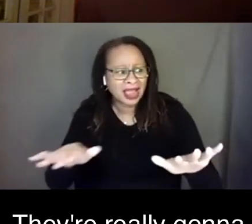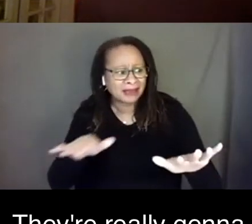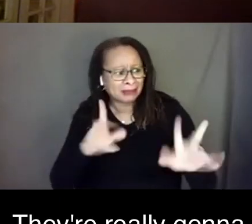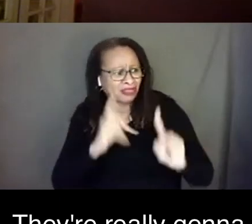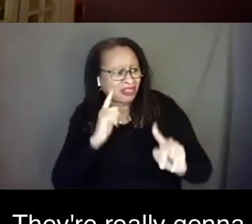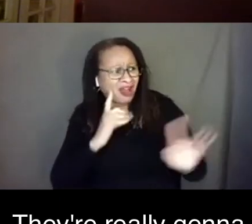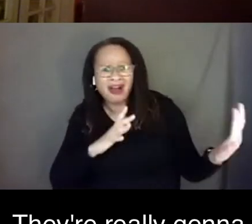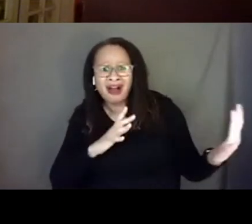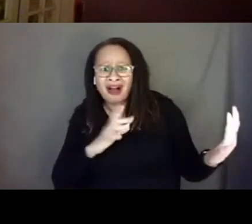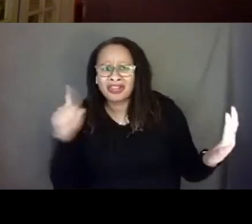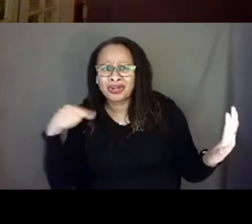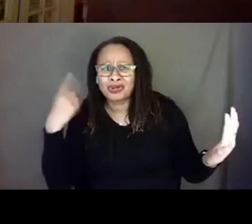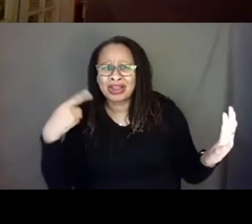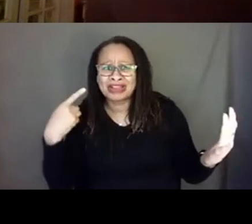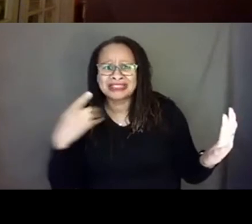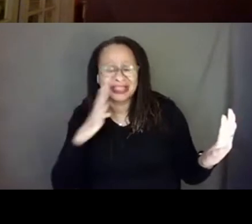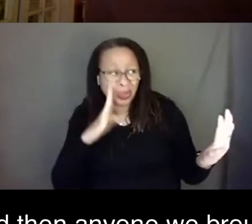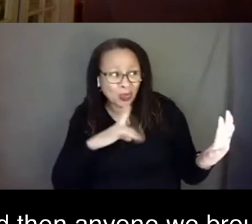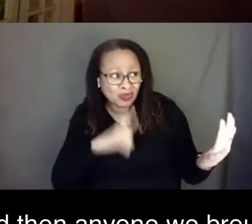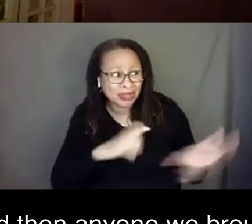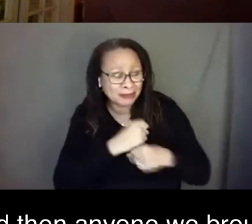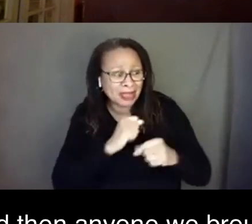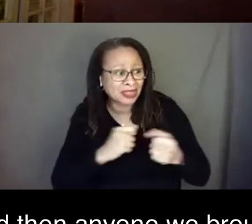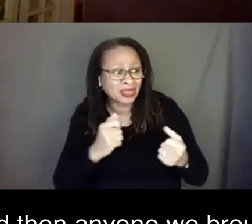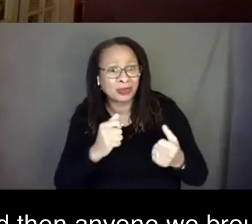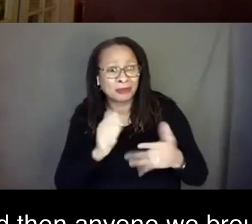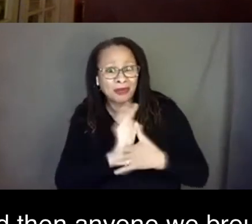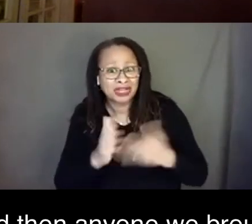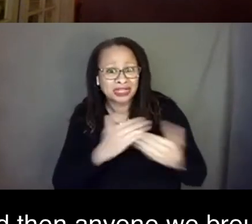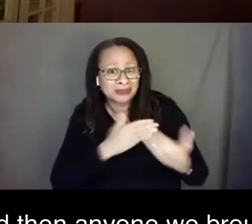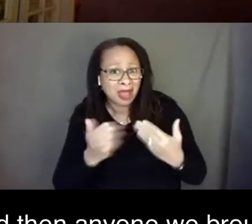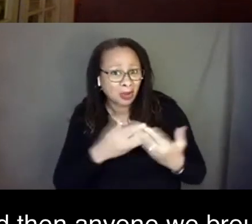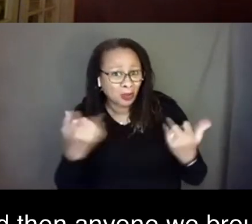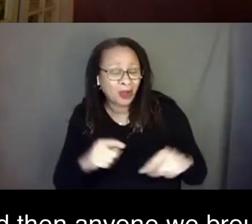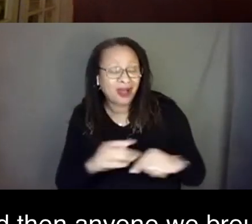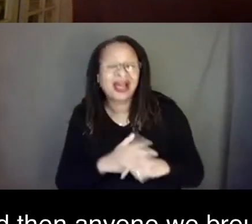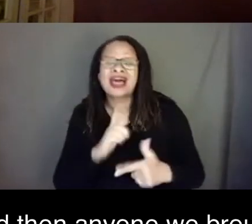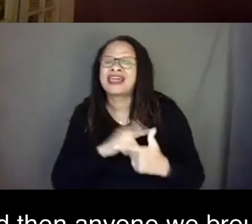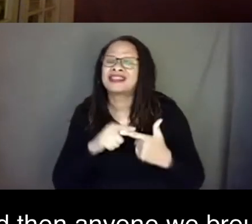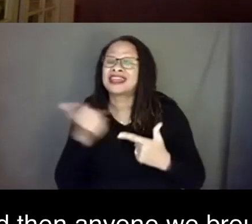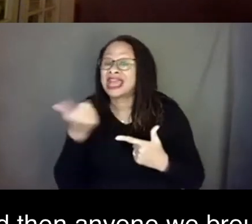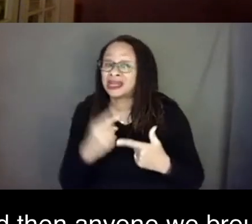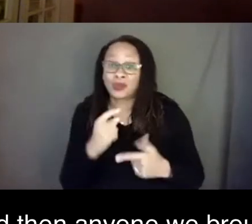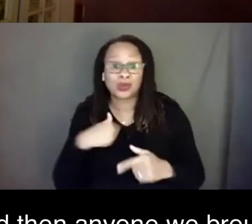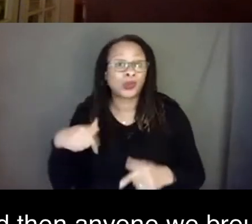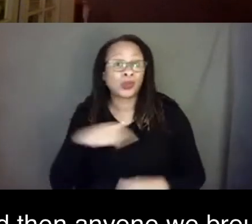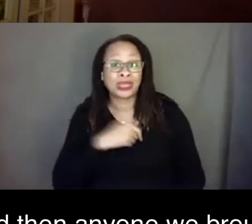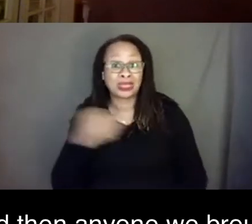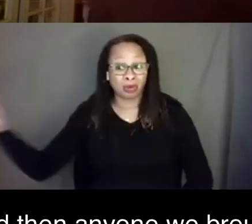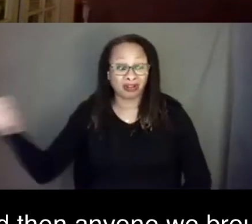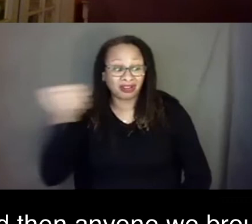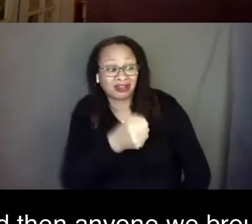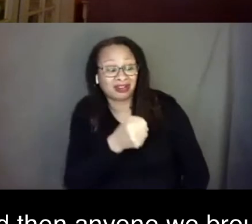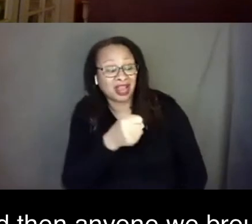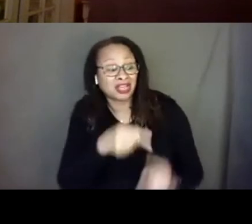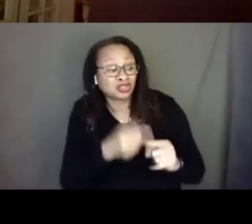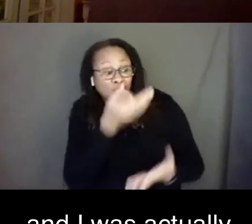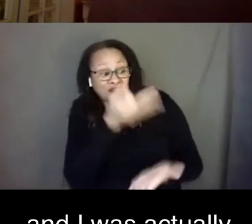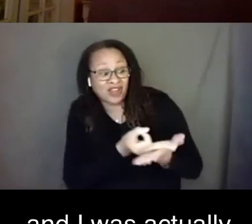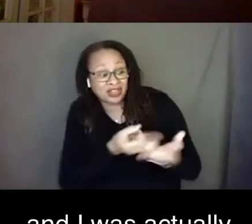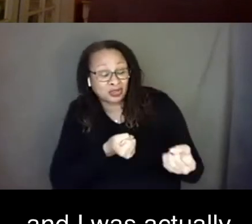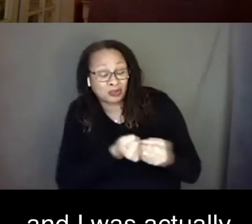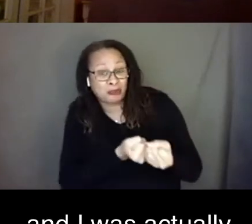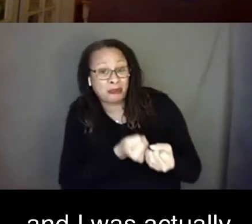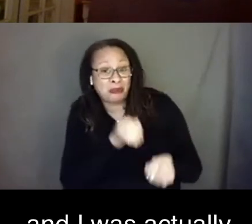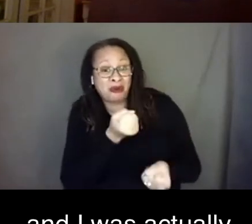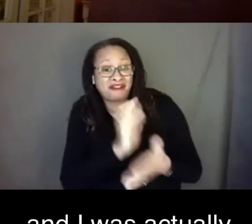this movie come hell or high water. And then anyone we brought in to finance the film, and I